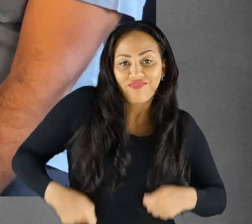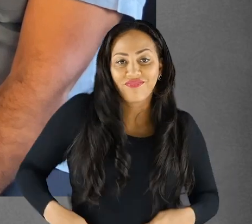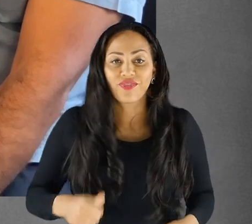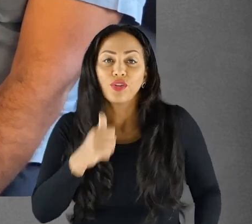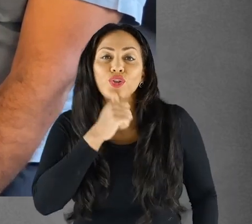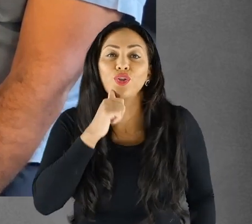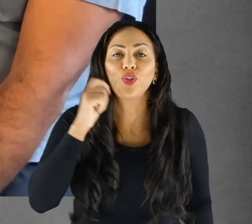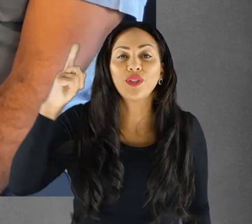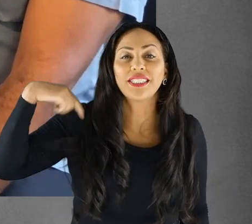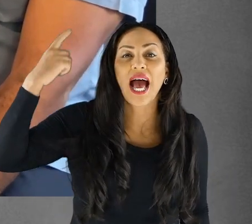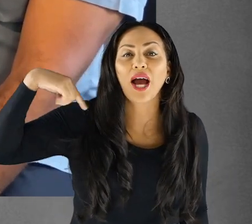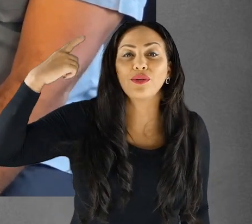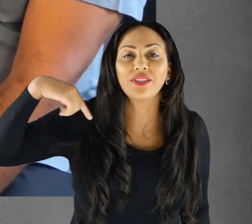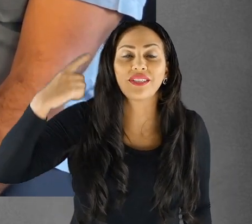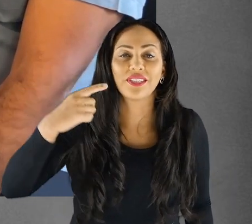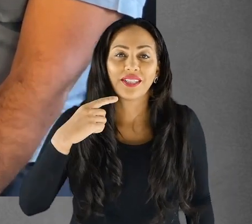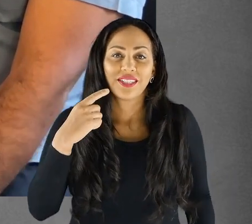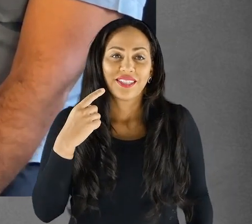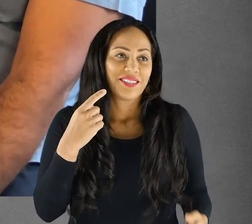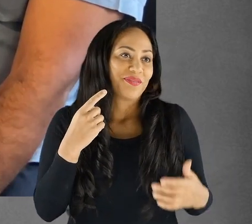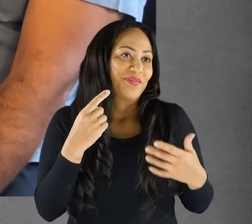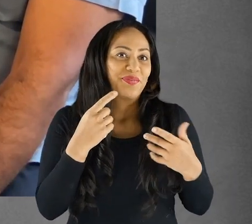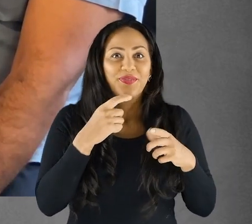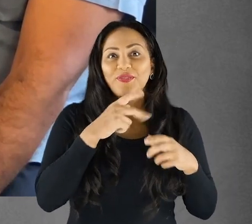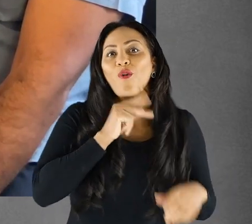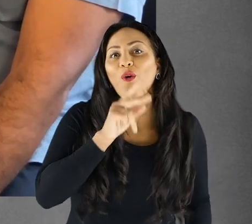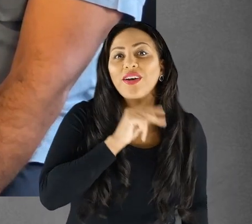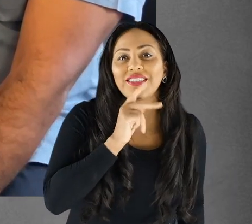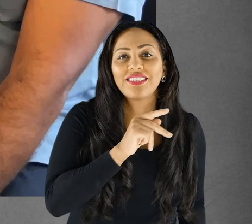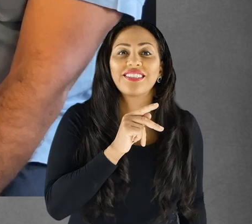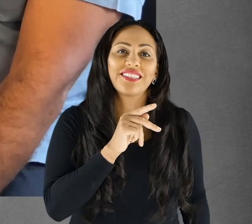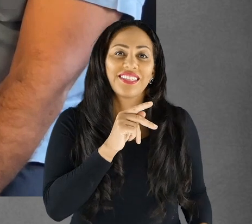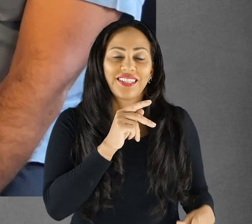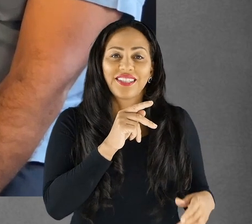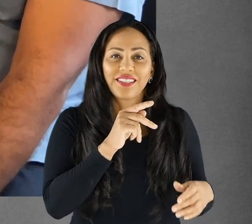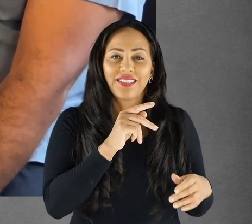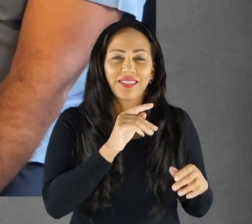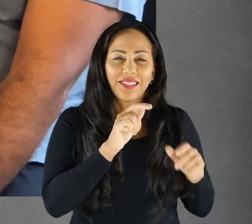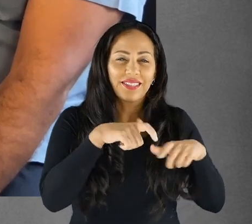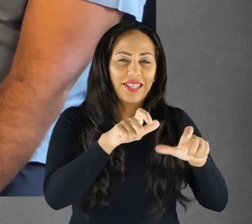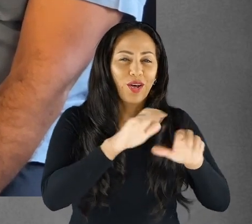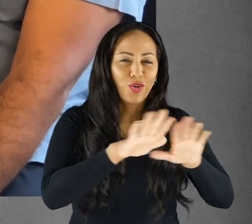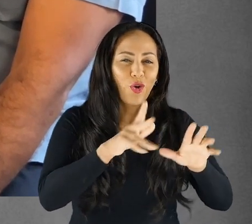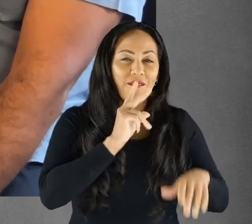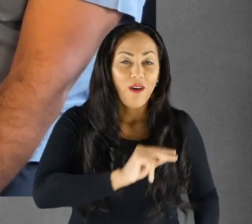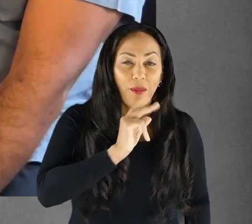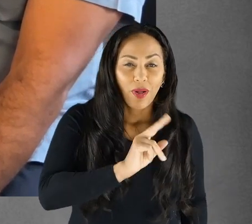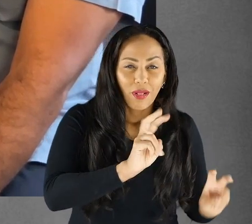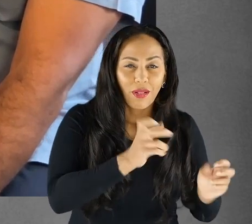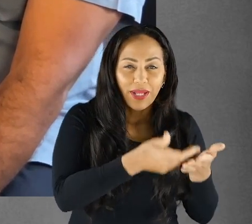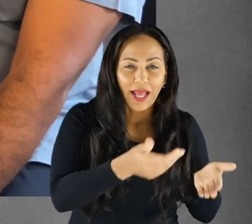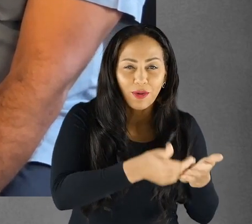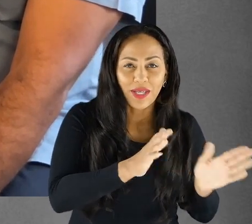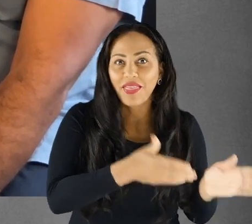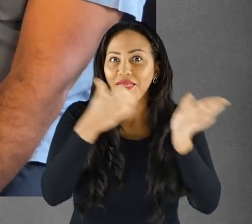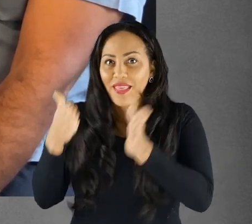voice and sound. And then you go into a dense world, maybe where you write a really like poem. So